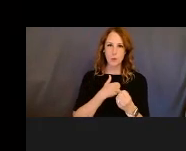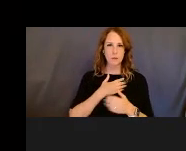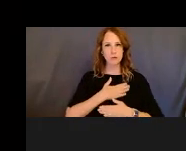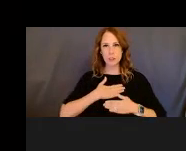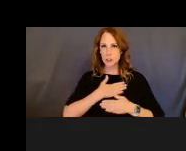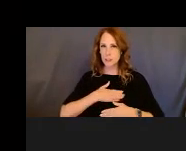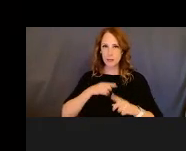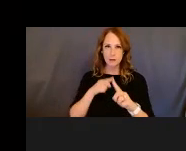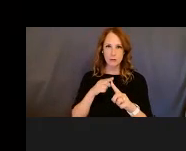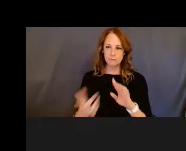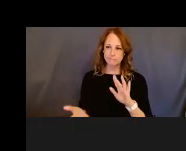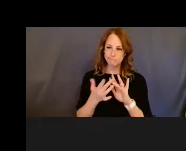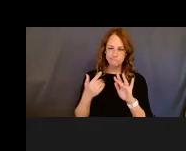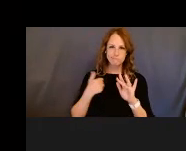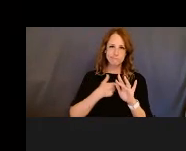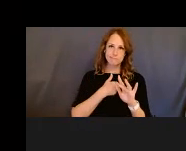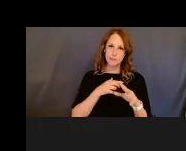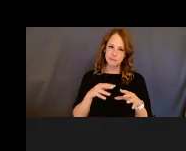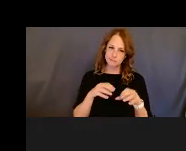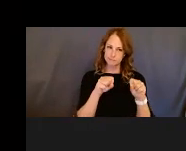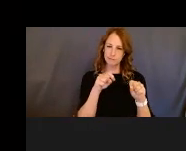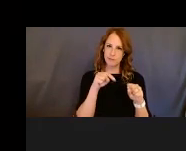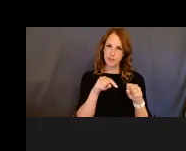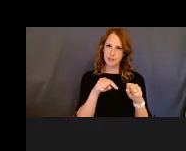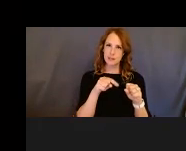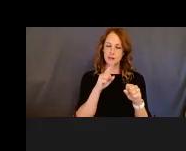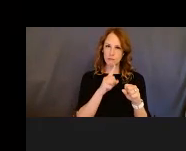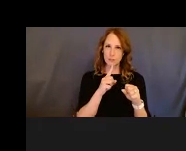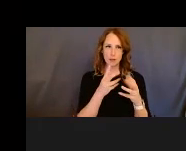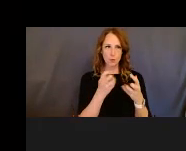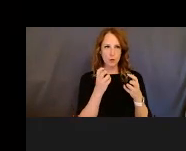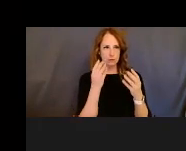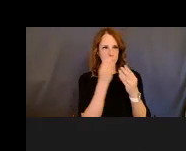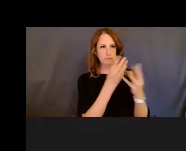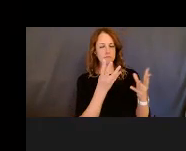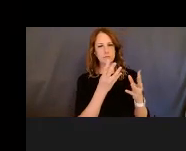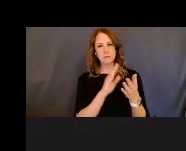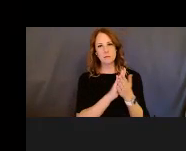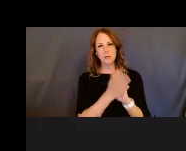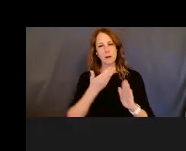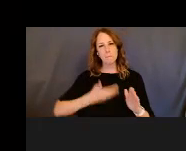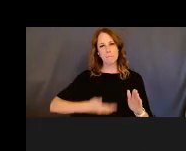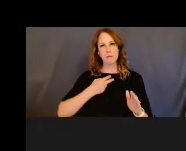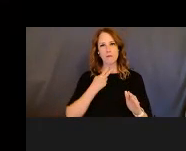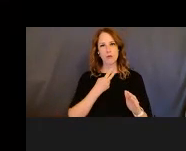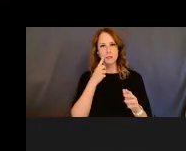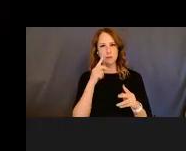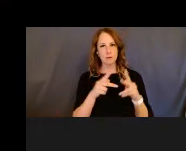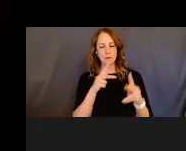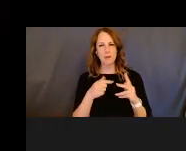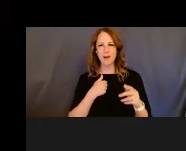out to us and taking this on and being a true voice for people, but I just found it so powerful